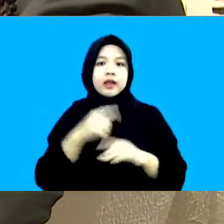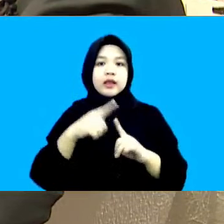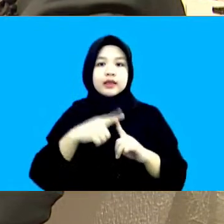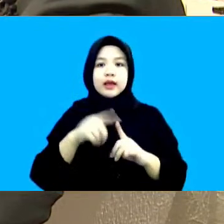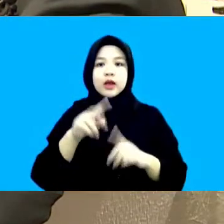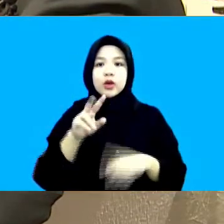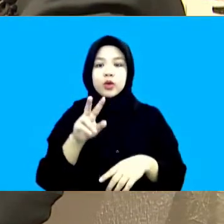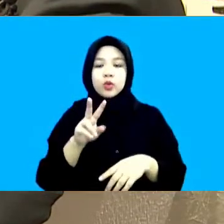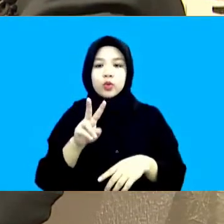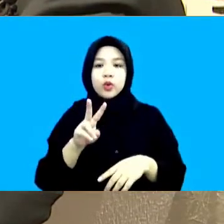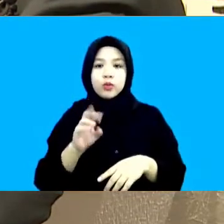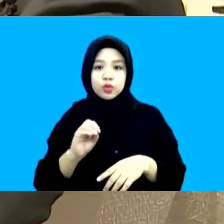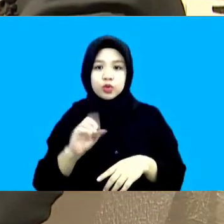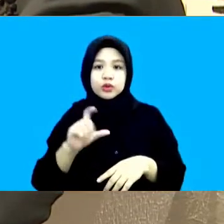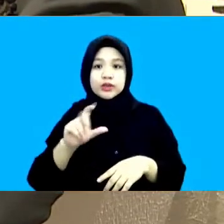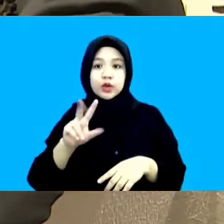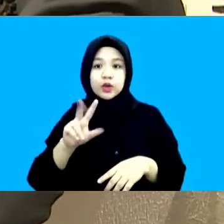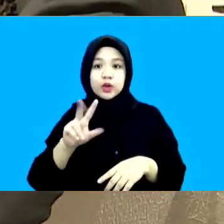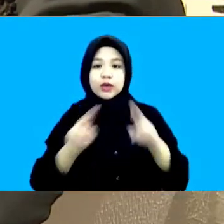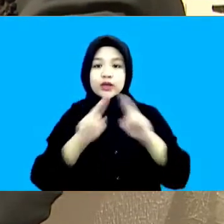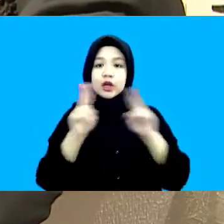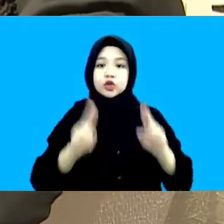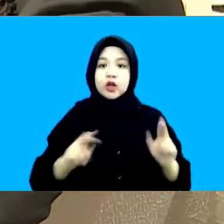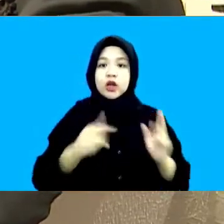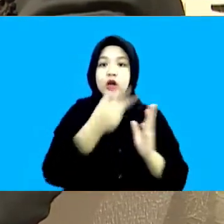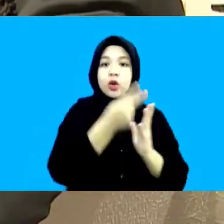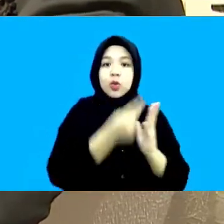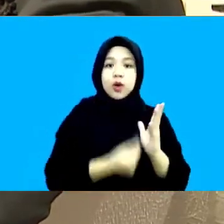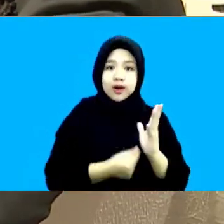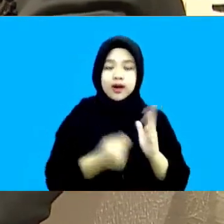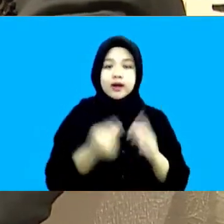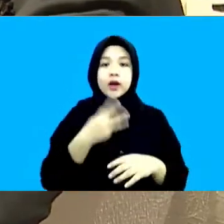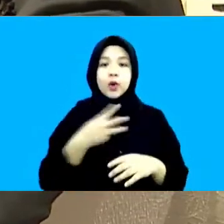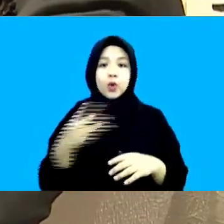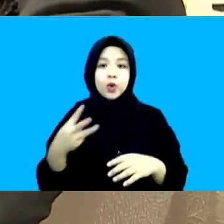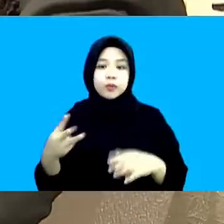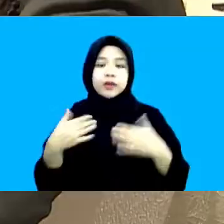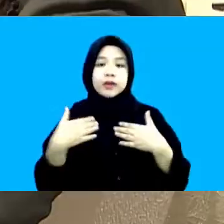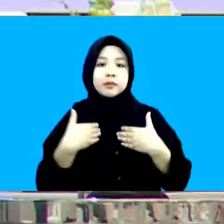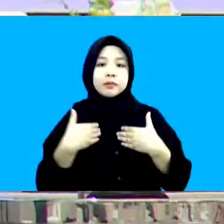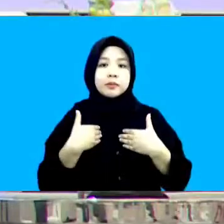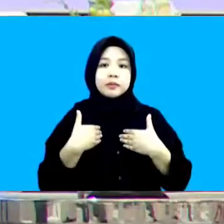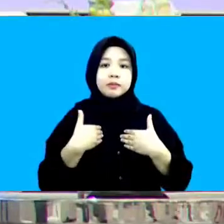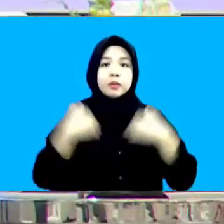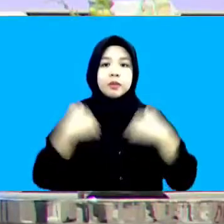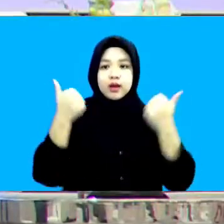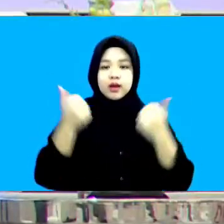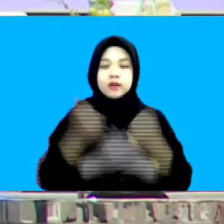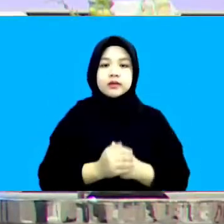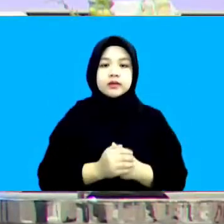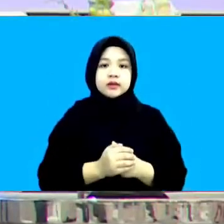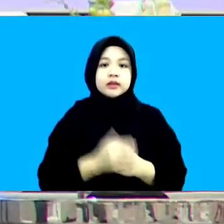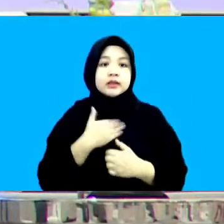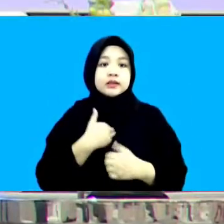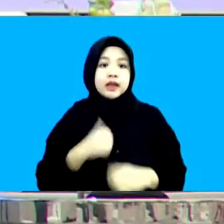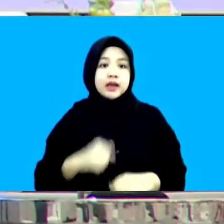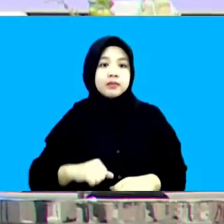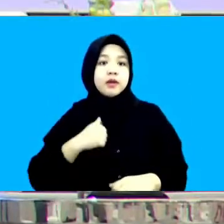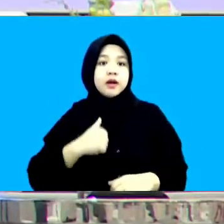Thank you, ladies and gentlemen. Thank you, Pak Febrio, for insightful keynote speech in the context